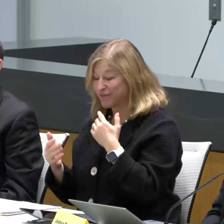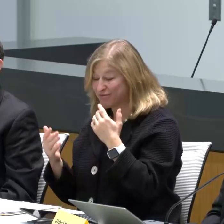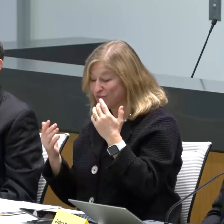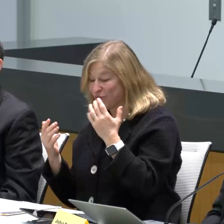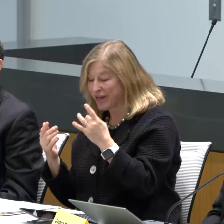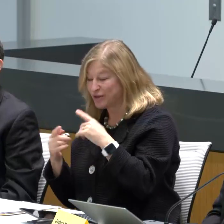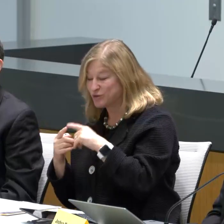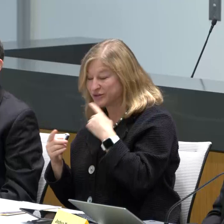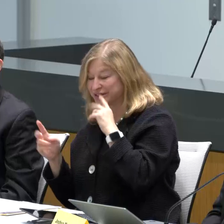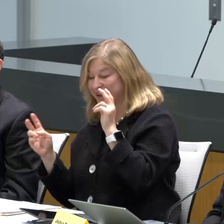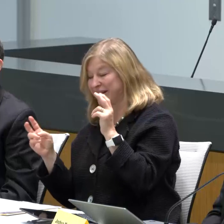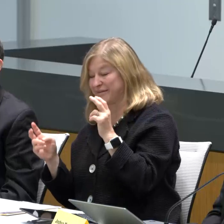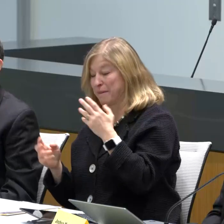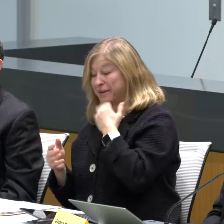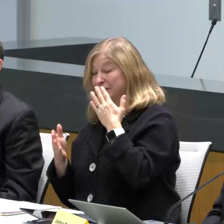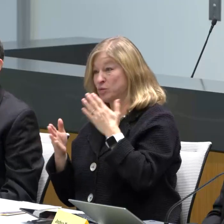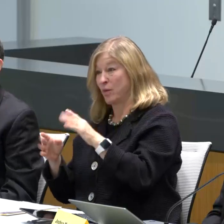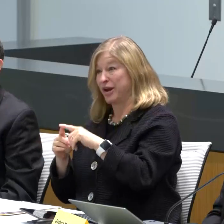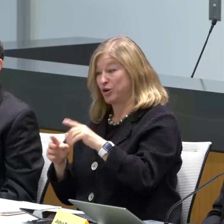well following their presentation.